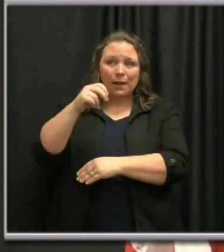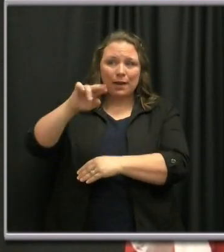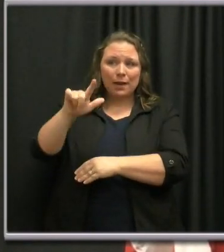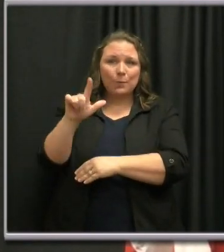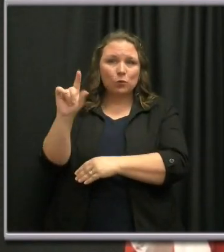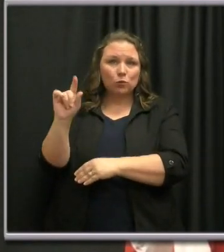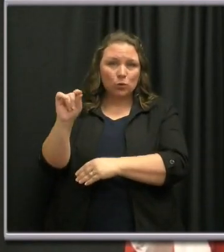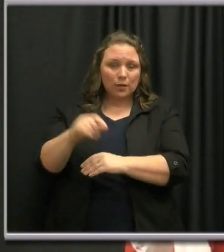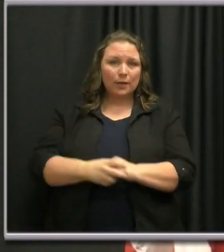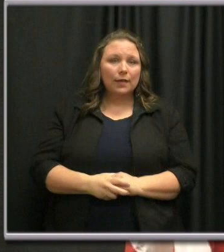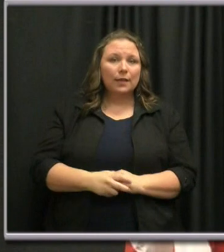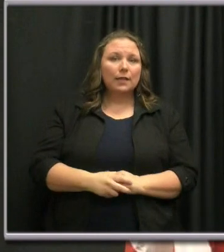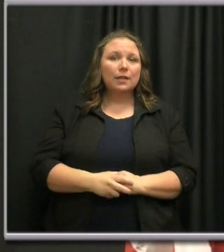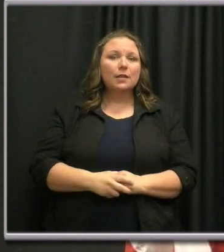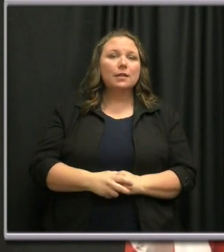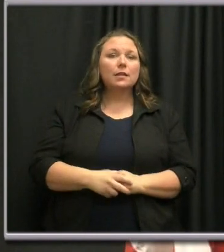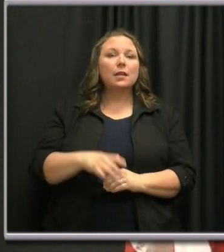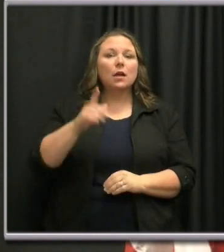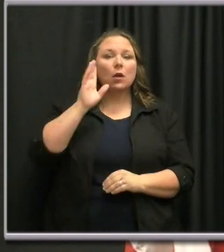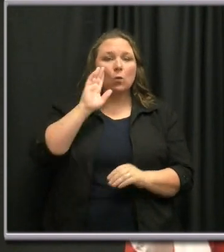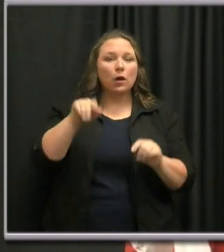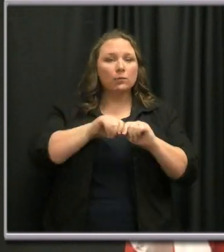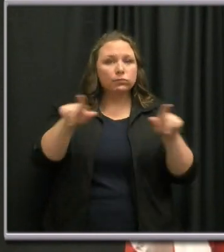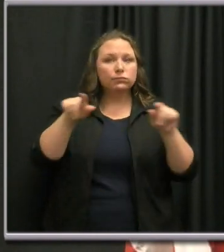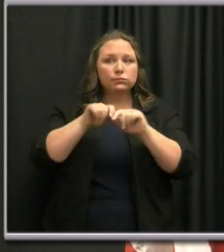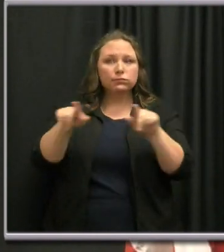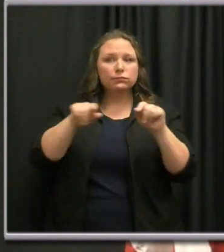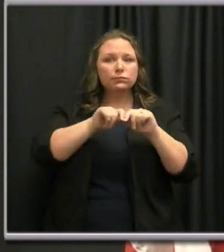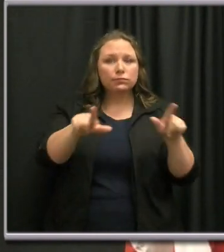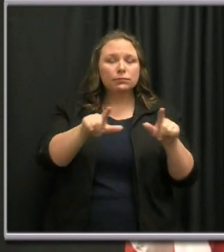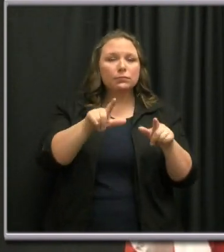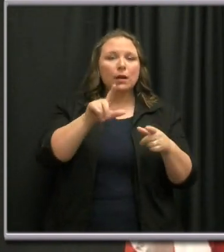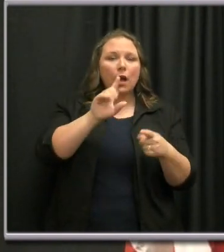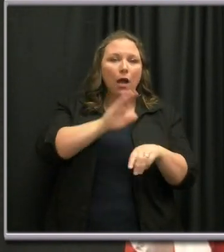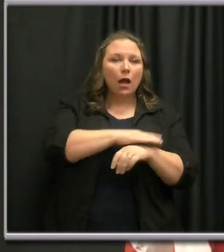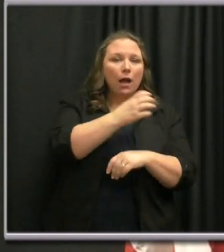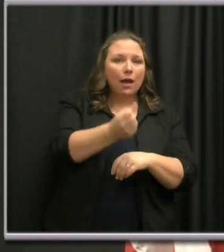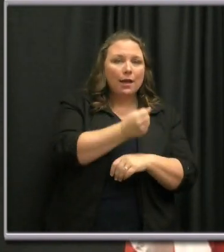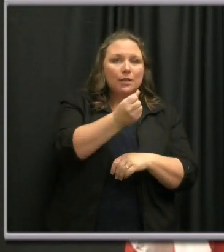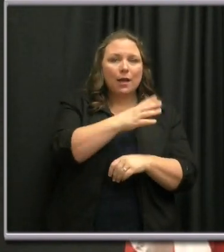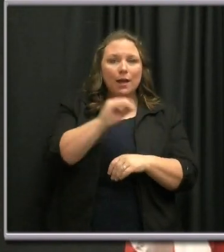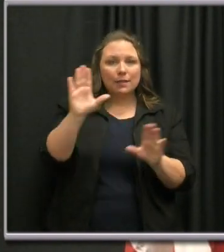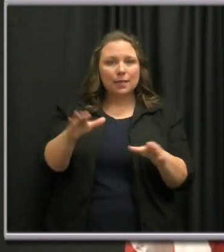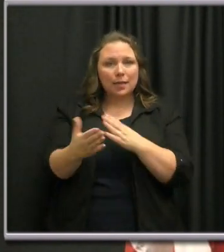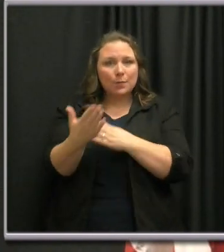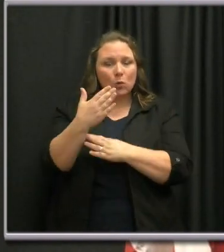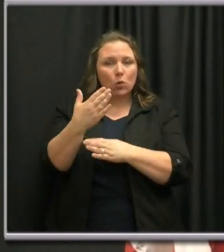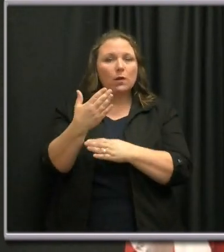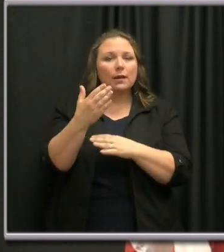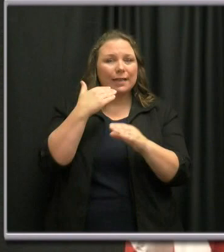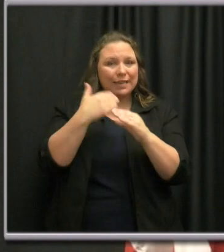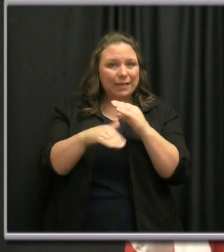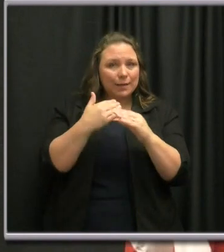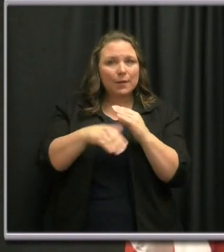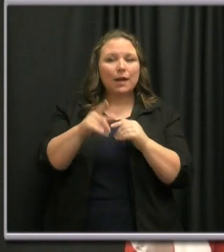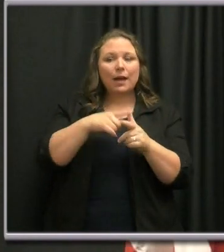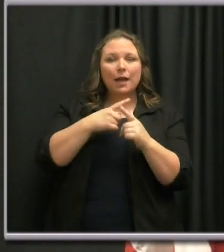20th. Daily press updates will be emailed to all local media on Saturday and Sunday morning, and residents can visit